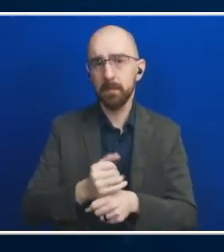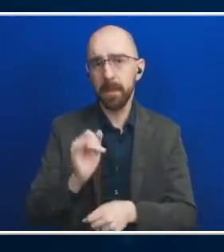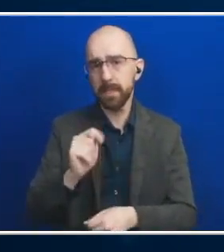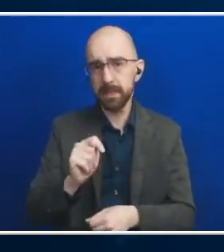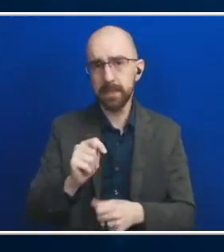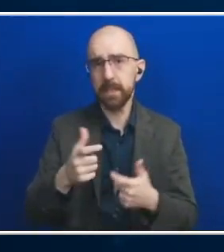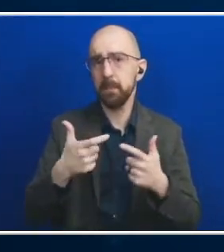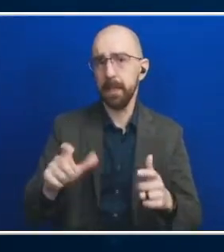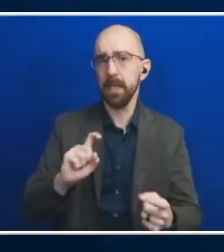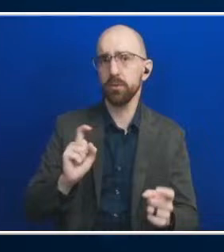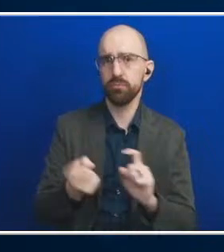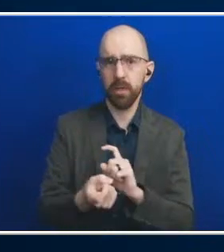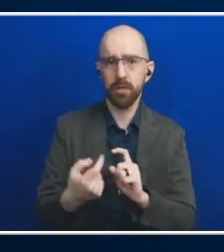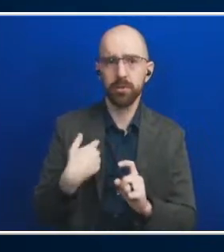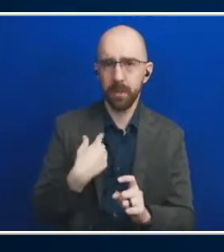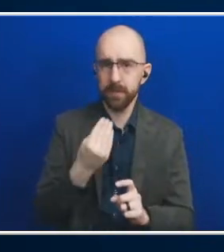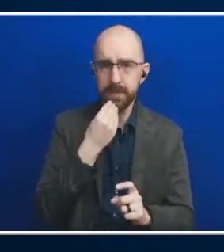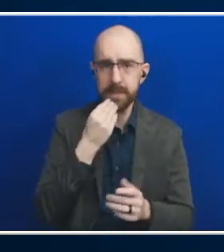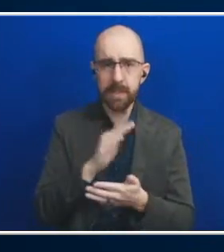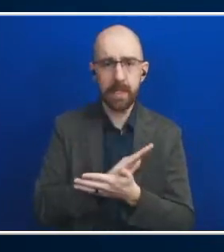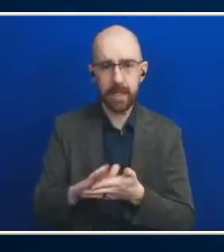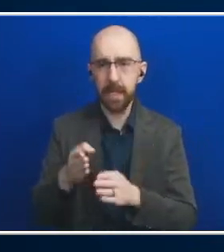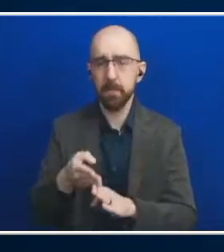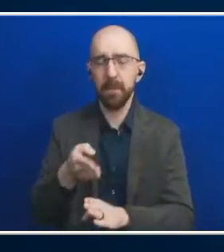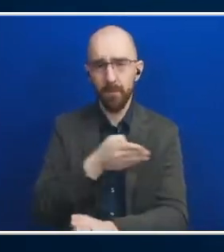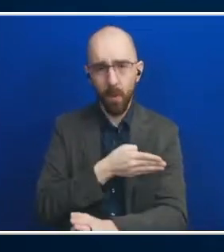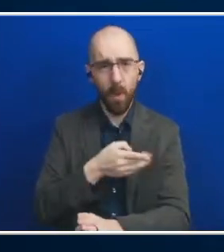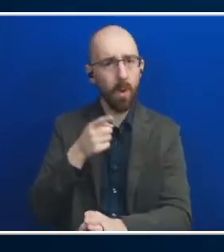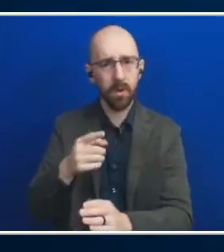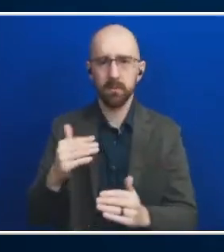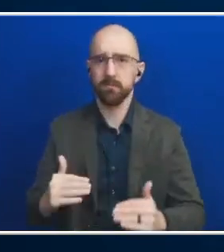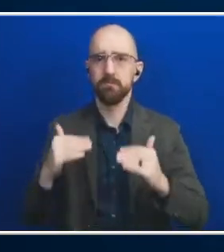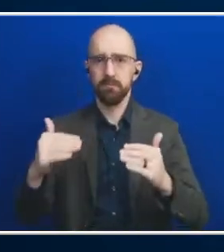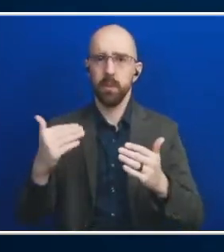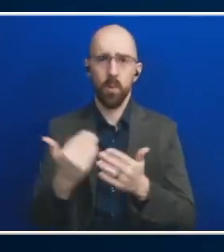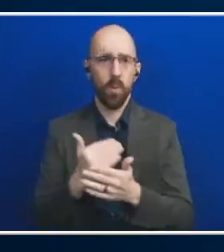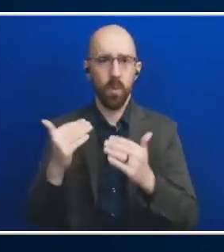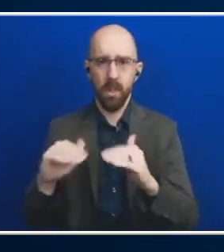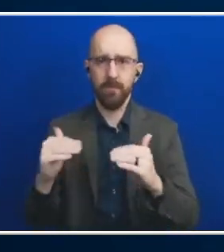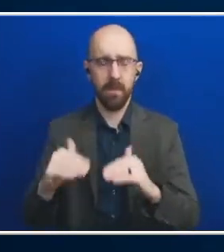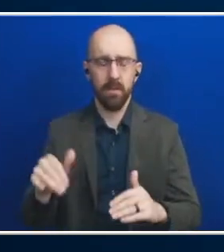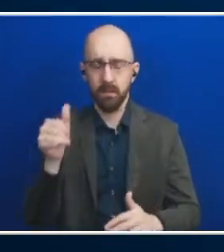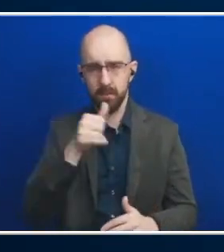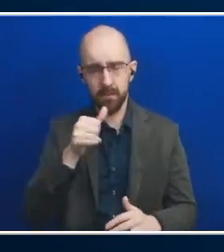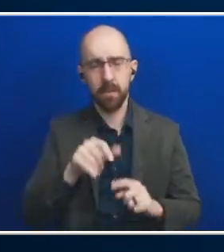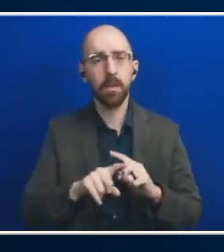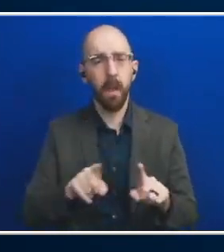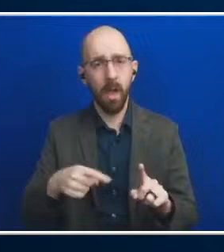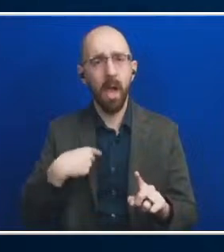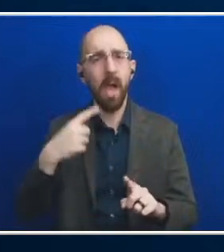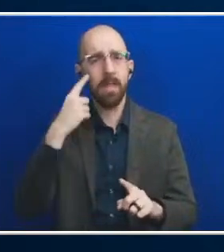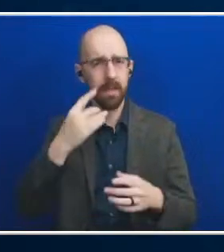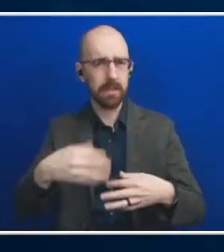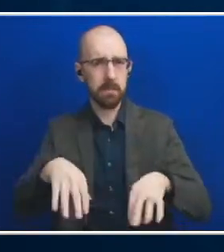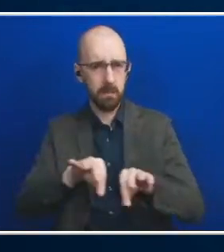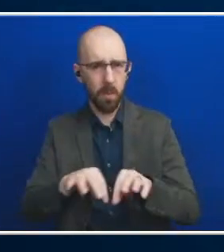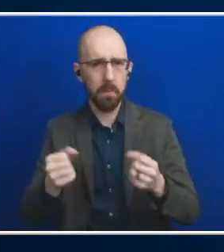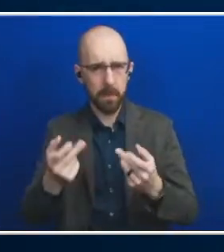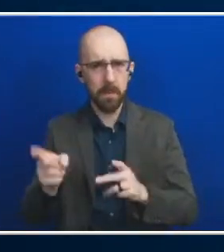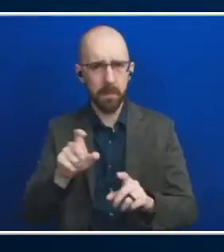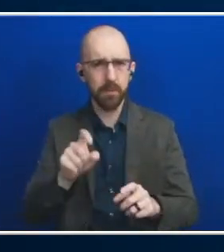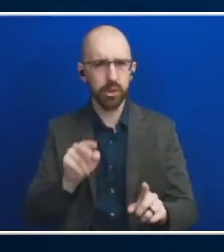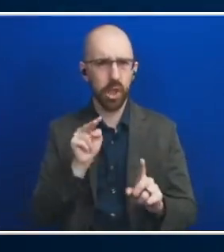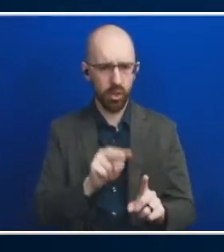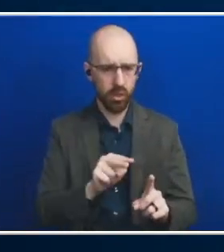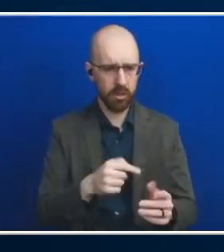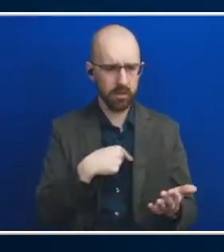I was eating clean before, but this kind of takes it to a whole new level. But I think it's important, and I think a lot of people should look at what they're eating and really reading